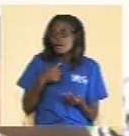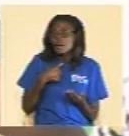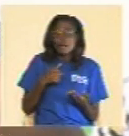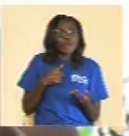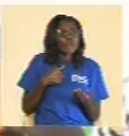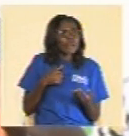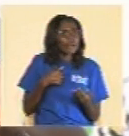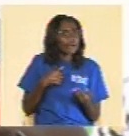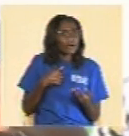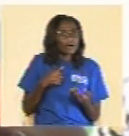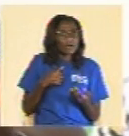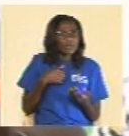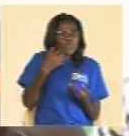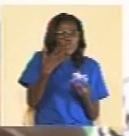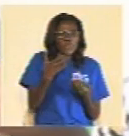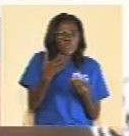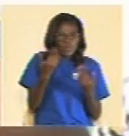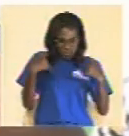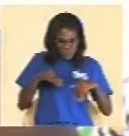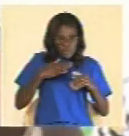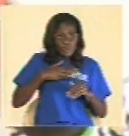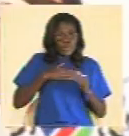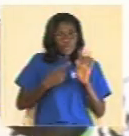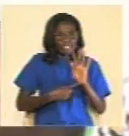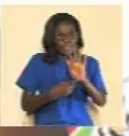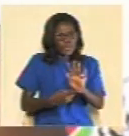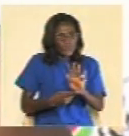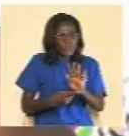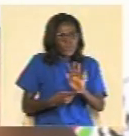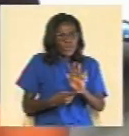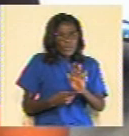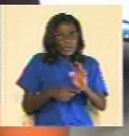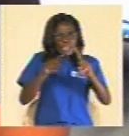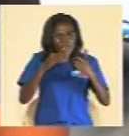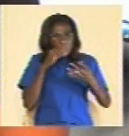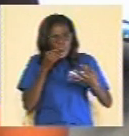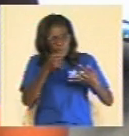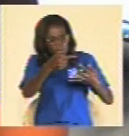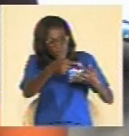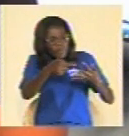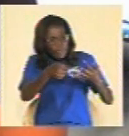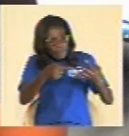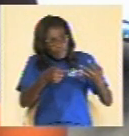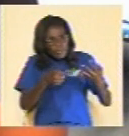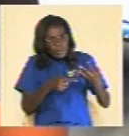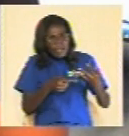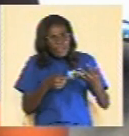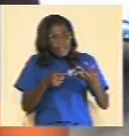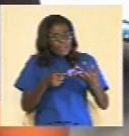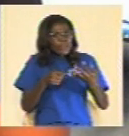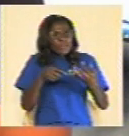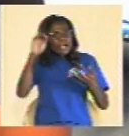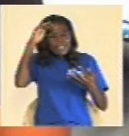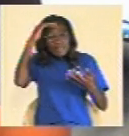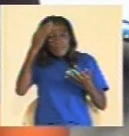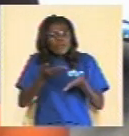just mentioned to us now, sister, where can I go and get assistance? Where are the services available? If